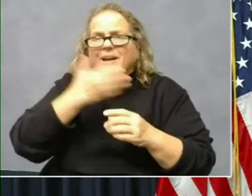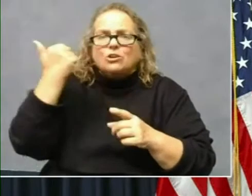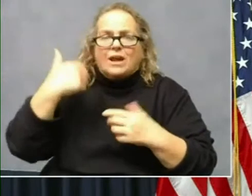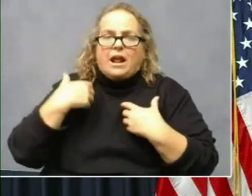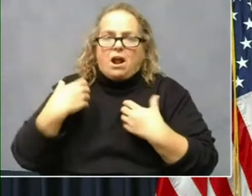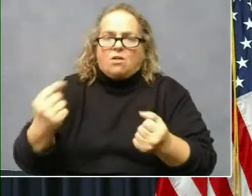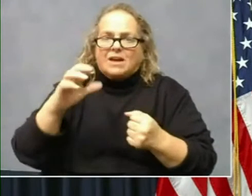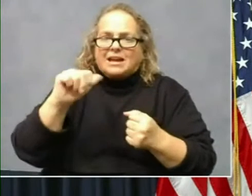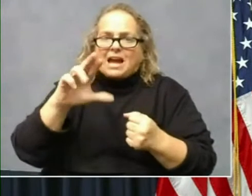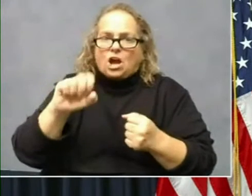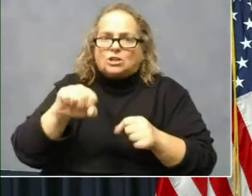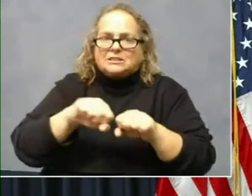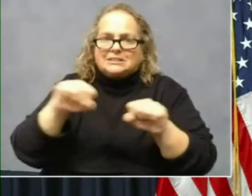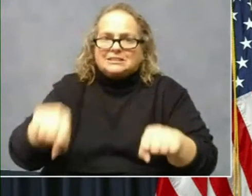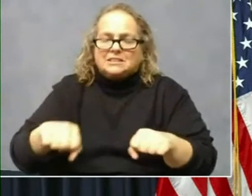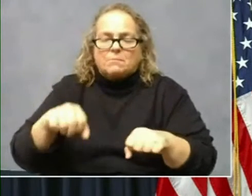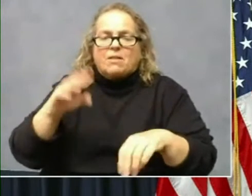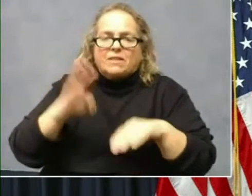health departments?